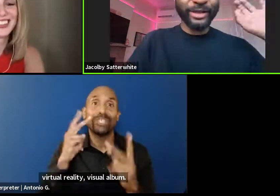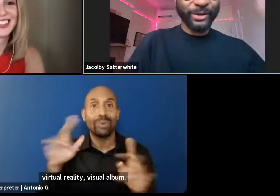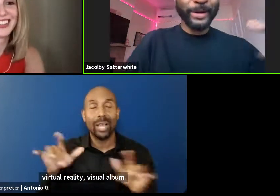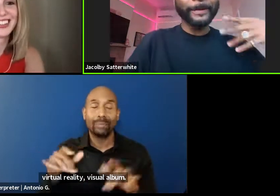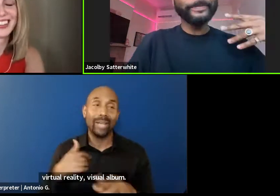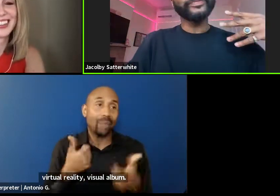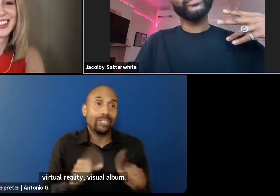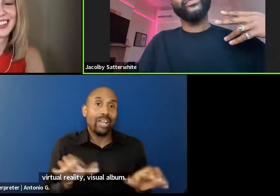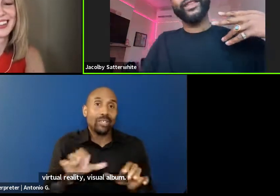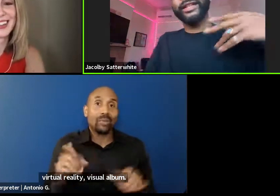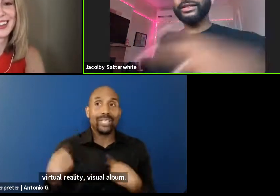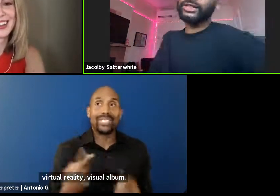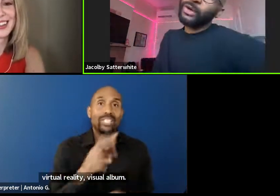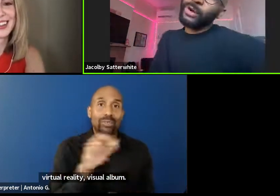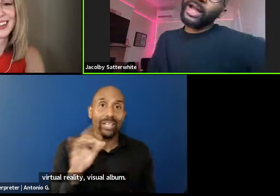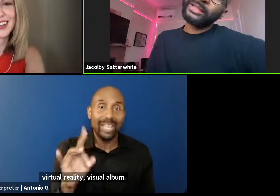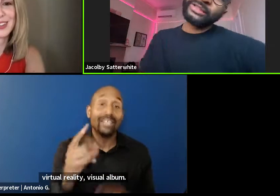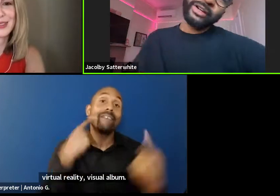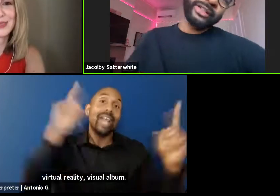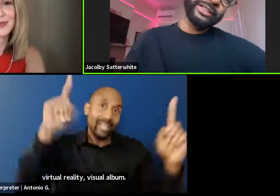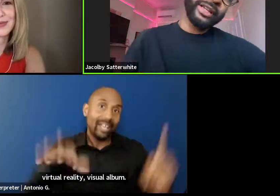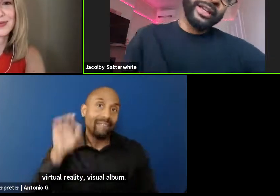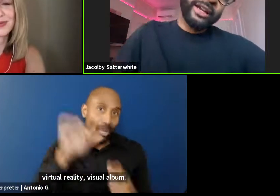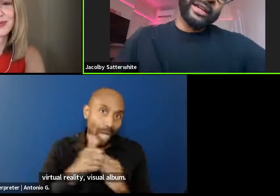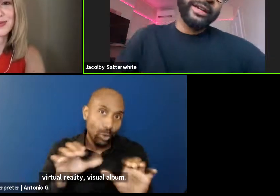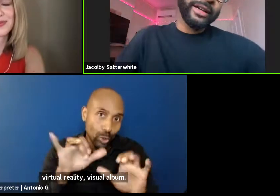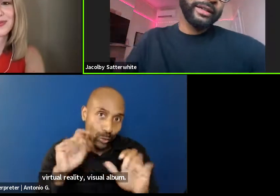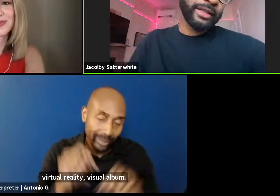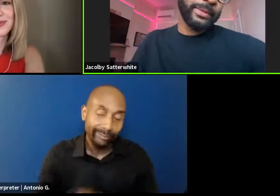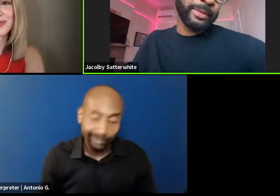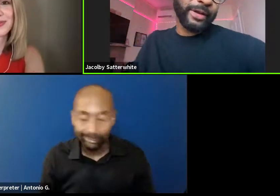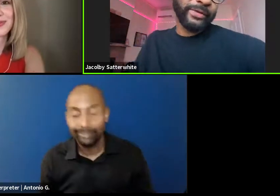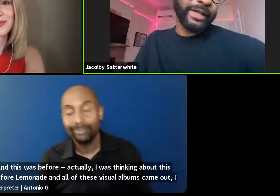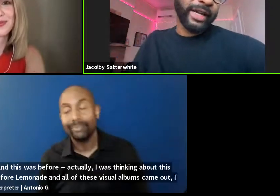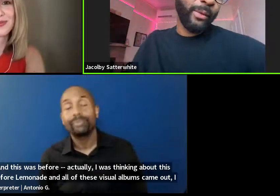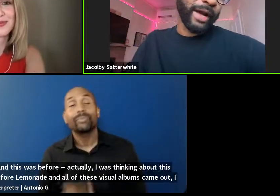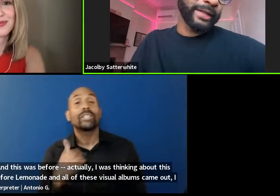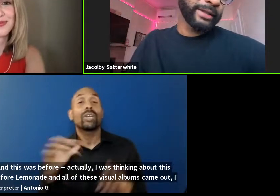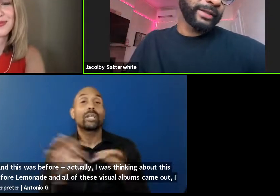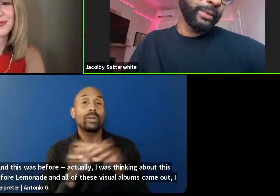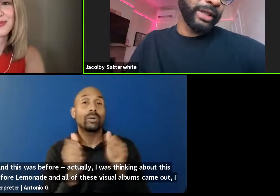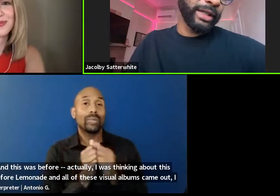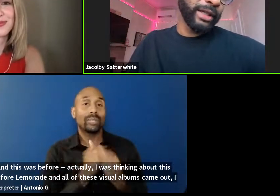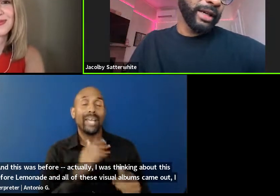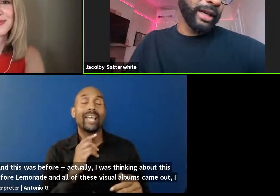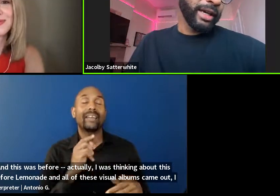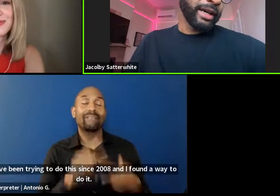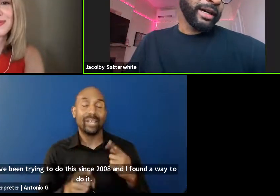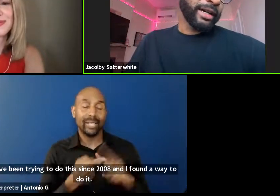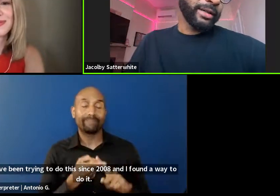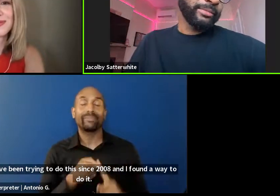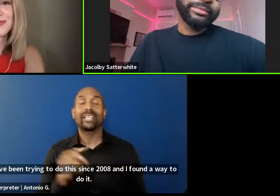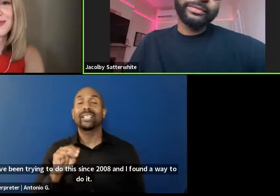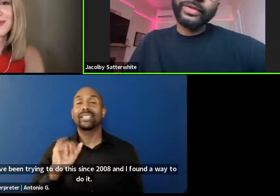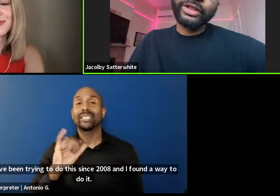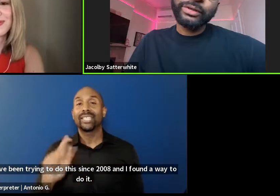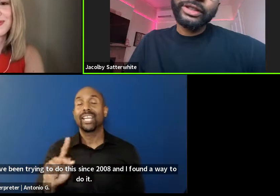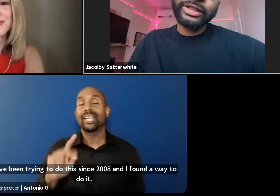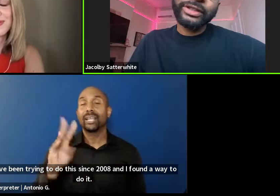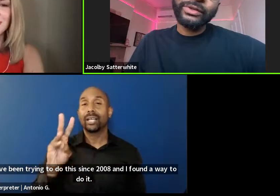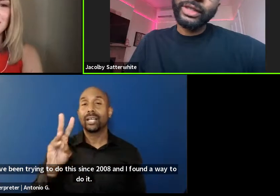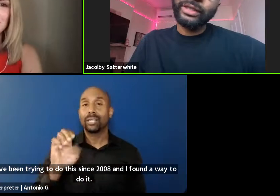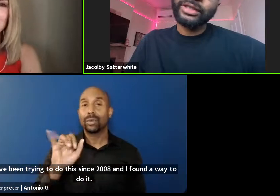found a way to do it. And so I started, I hooked up with my friend Nick Weiss, and we,